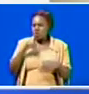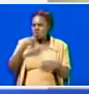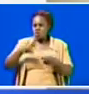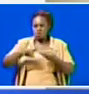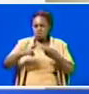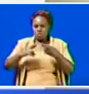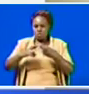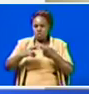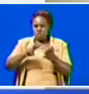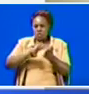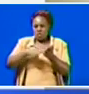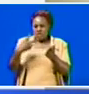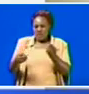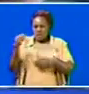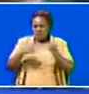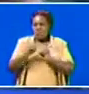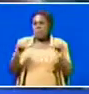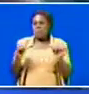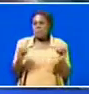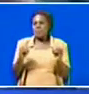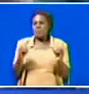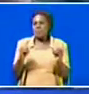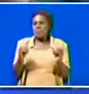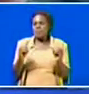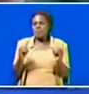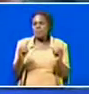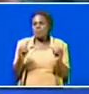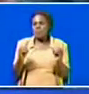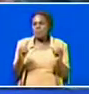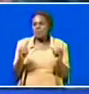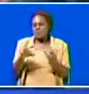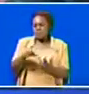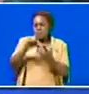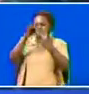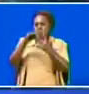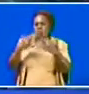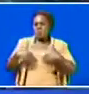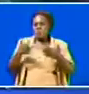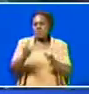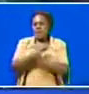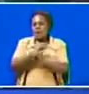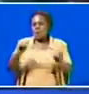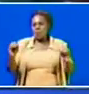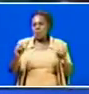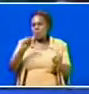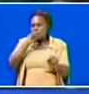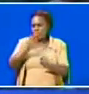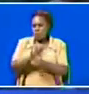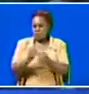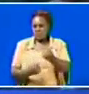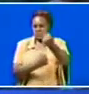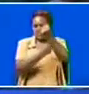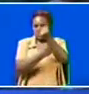relate on their resolve to tackle corruption, and that there should be no sacred cows in tackling graft. He pledged his support to